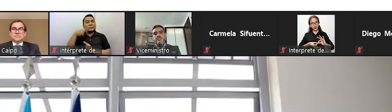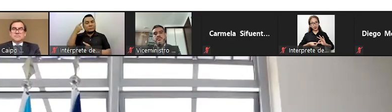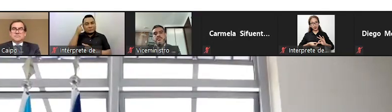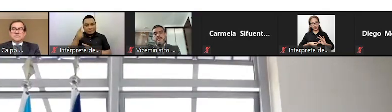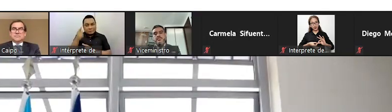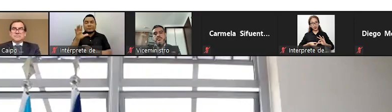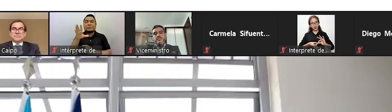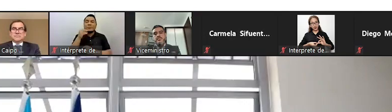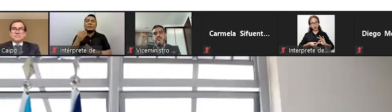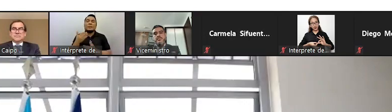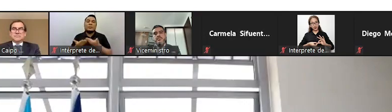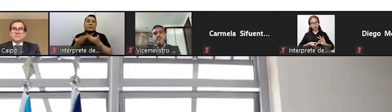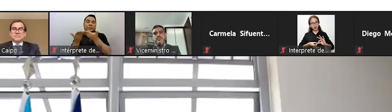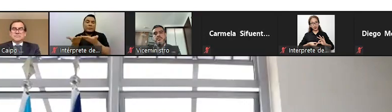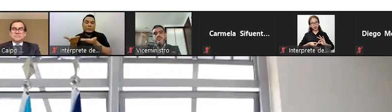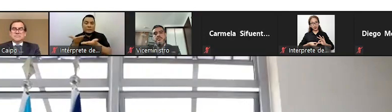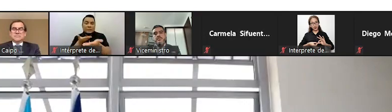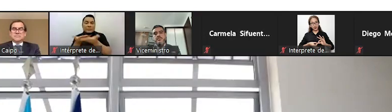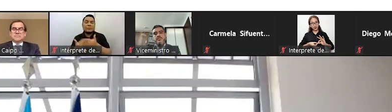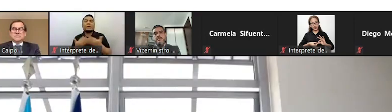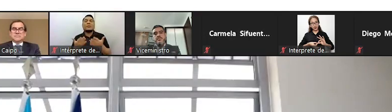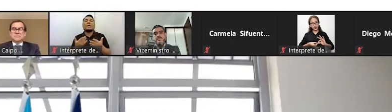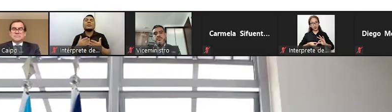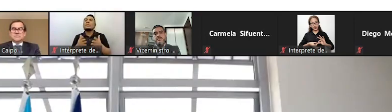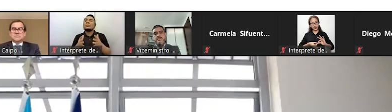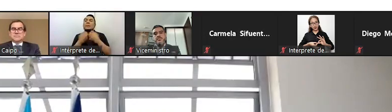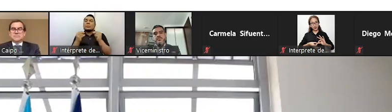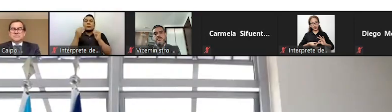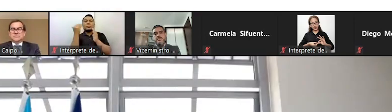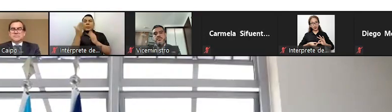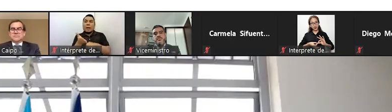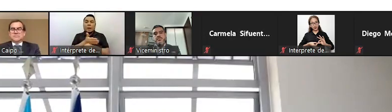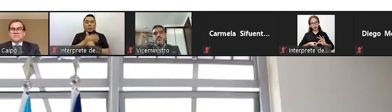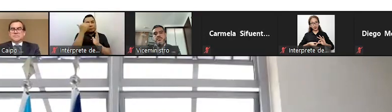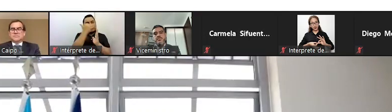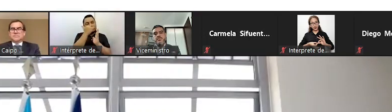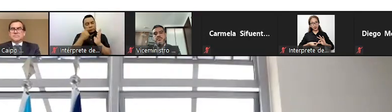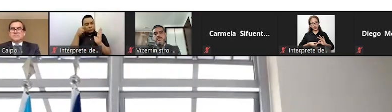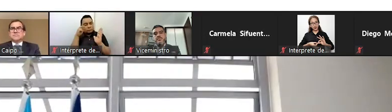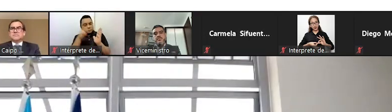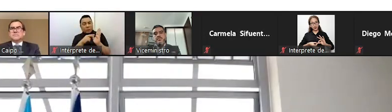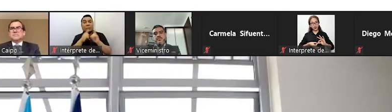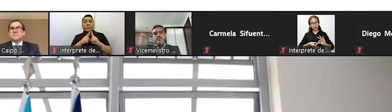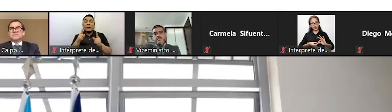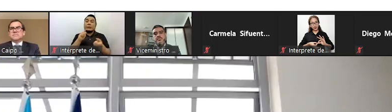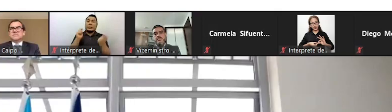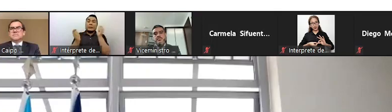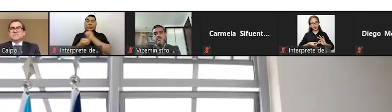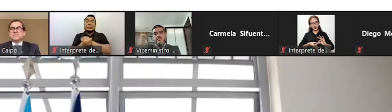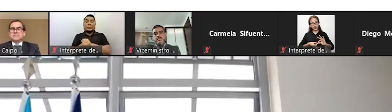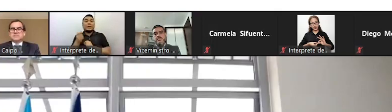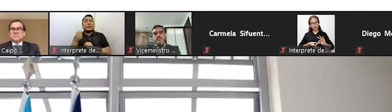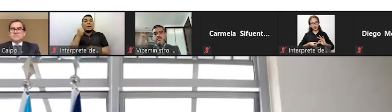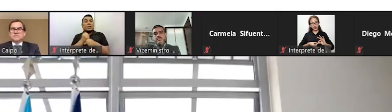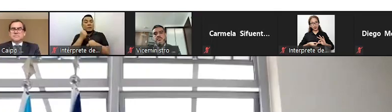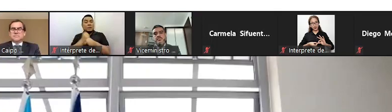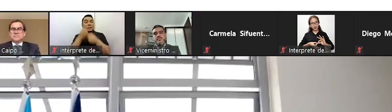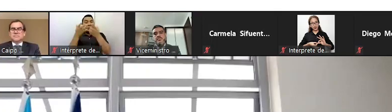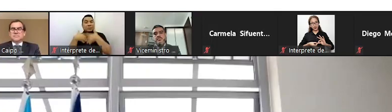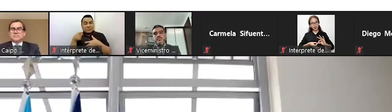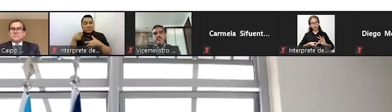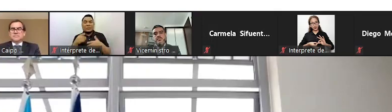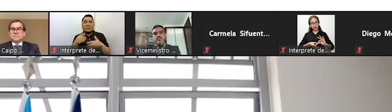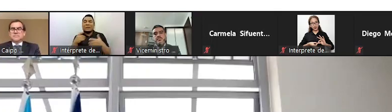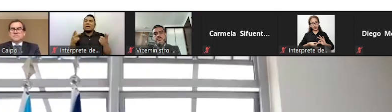this pandemic we have the start of an operation we have preliminary results but are very promising but this impact between